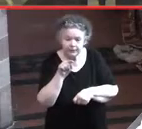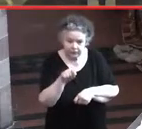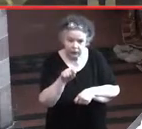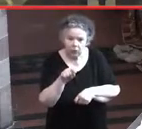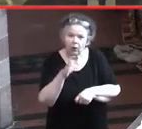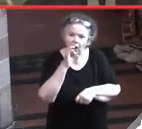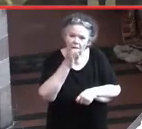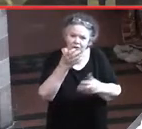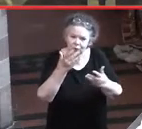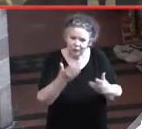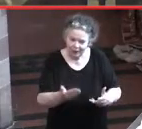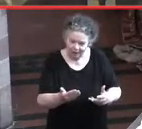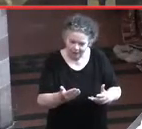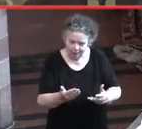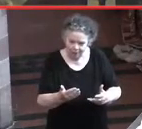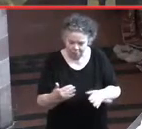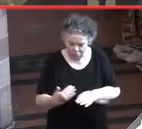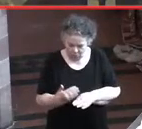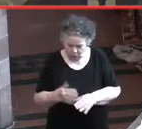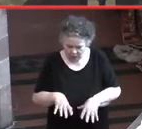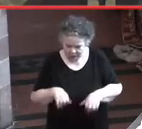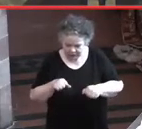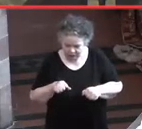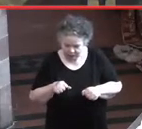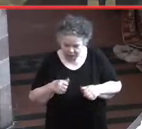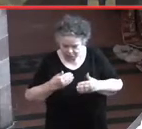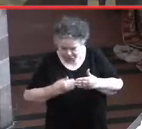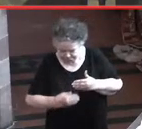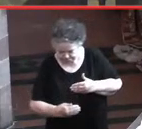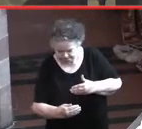to fulfill in them the work you have begun.